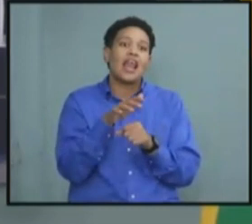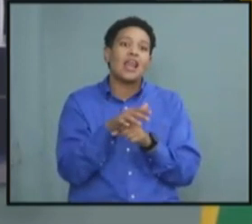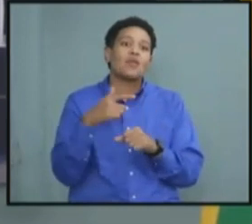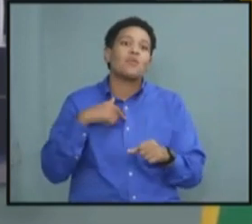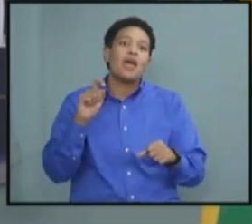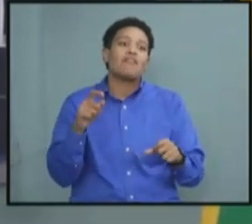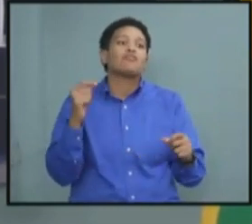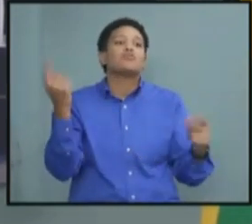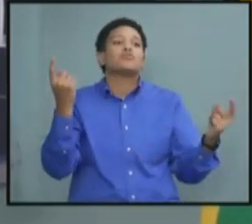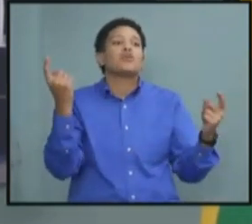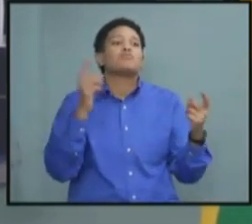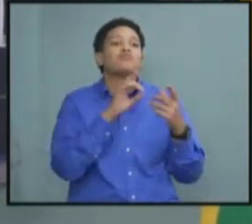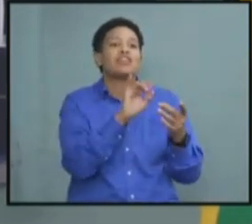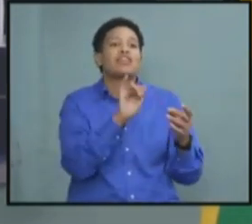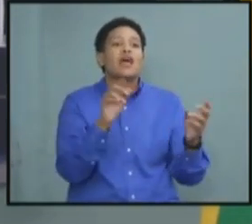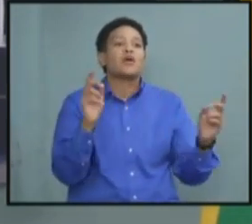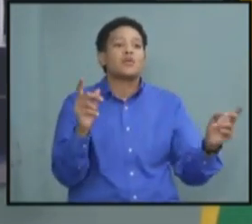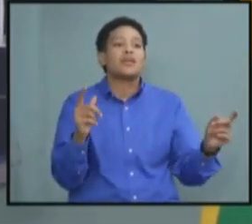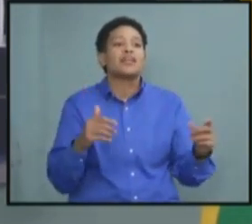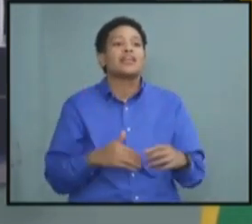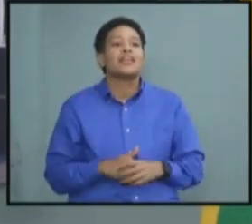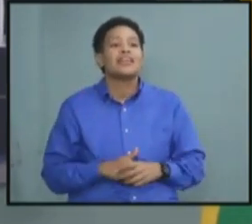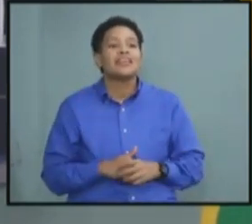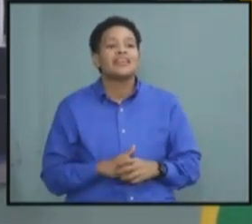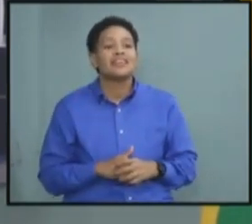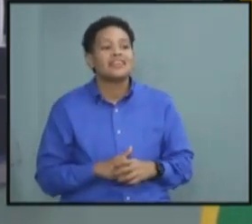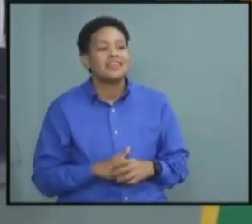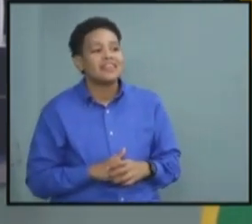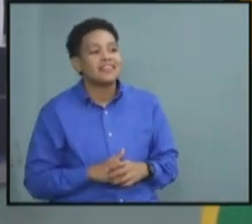to do something about that very quickly.